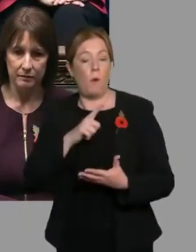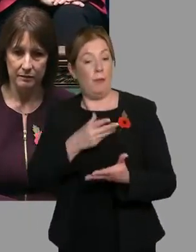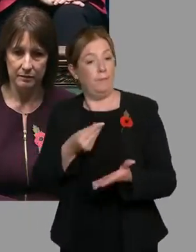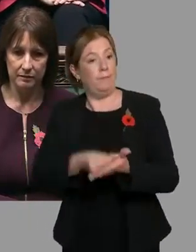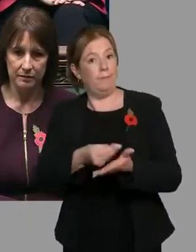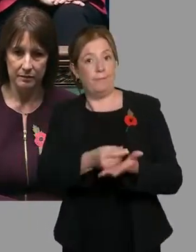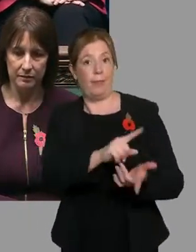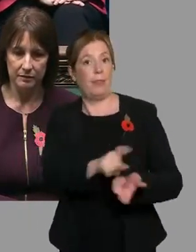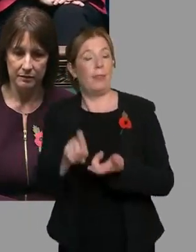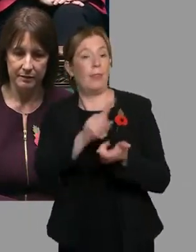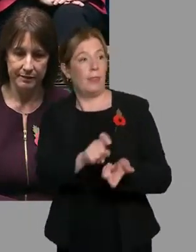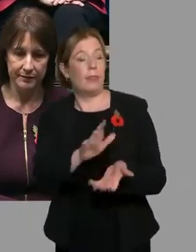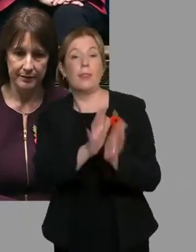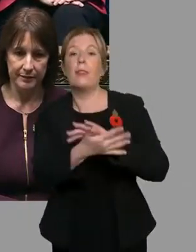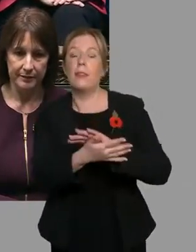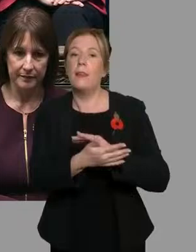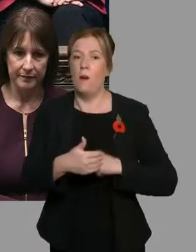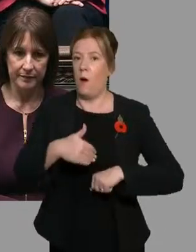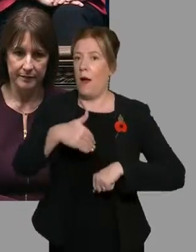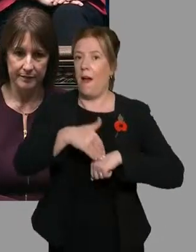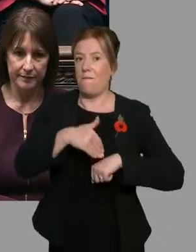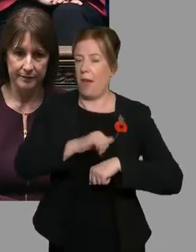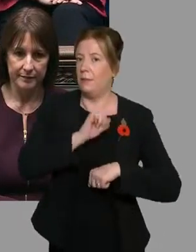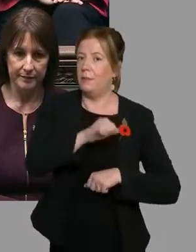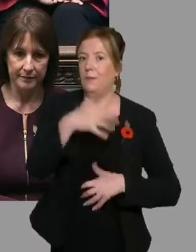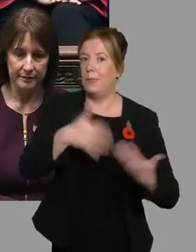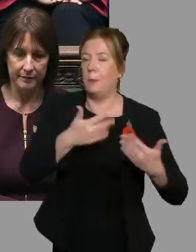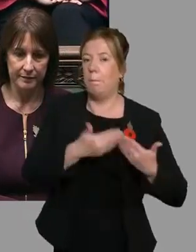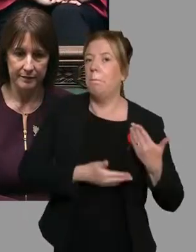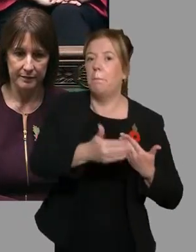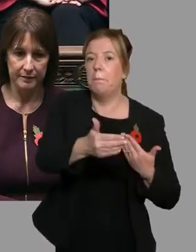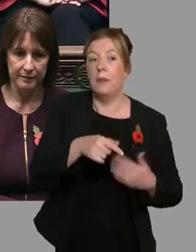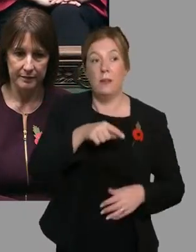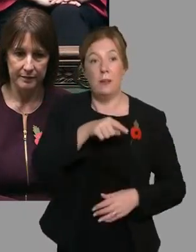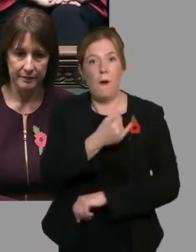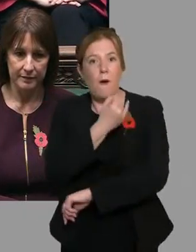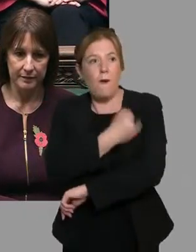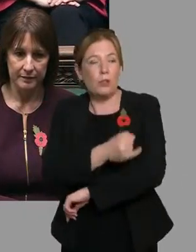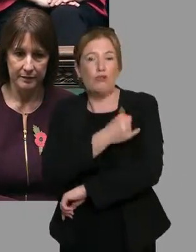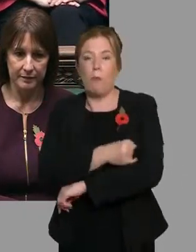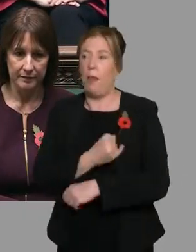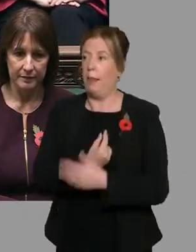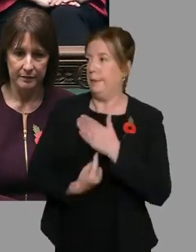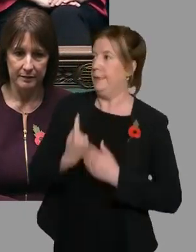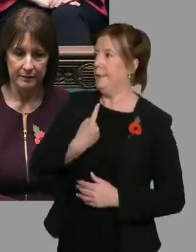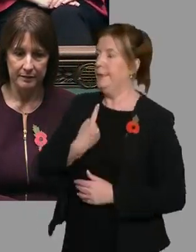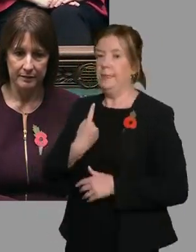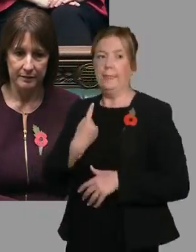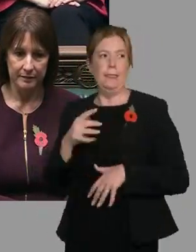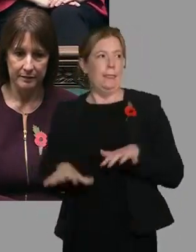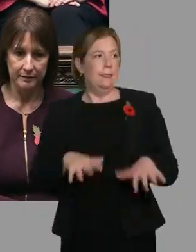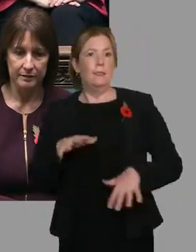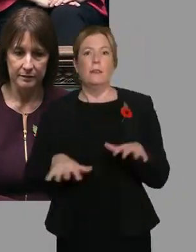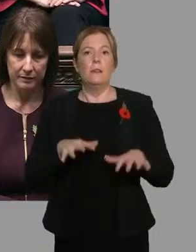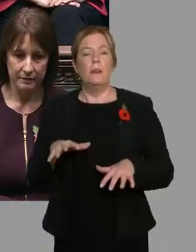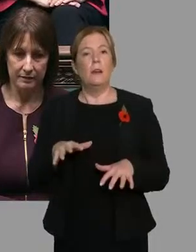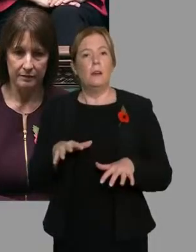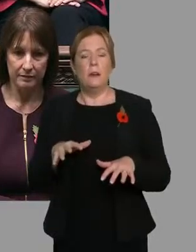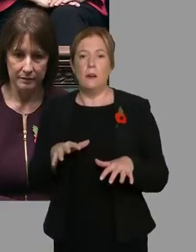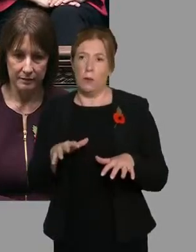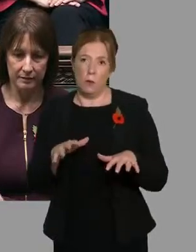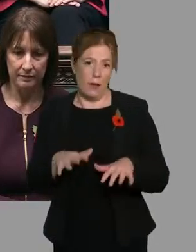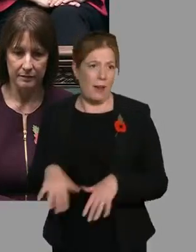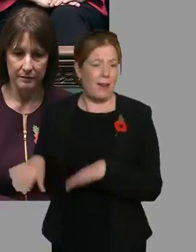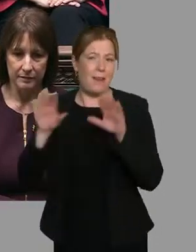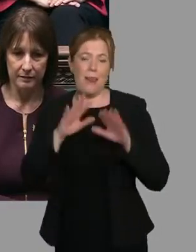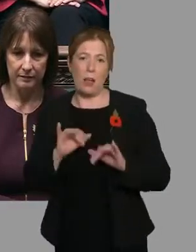victims, leaving them vulnerable and isolated. And we are committed to ending this national emergency and keeping women safe from